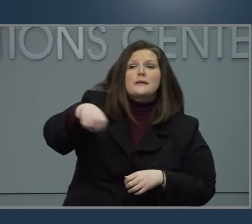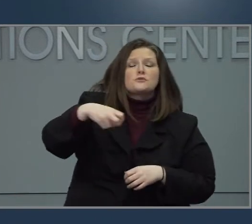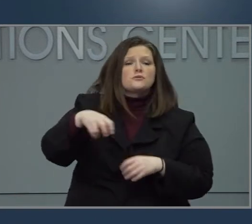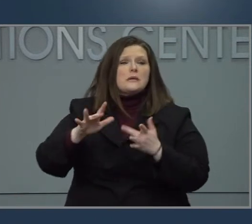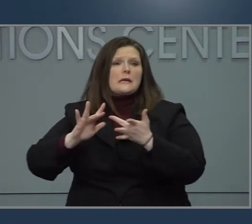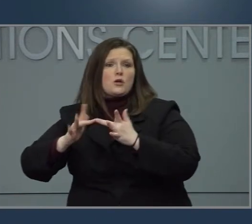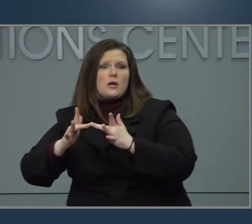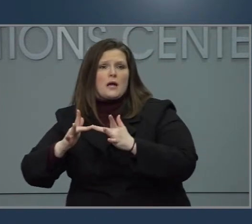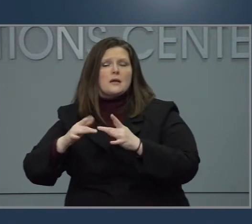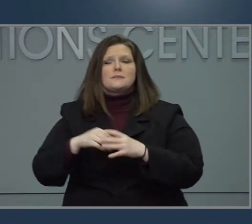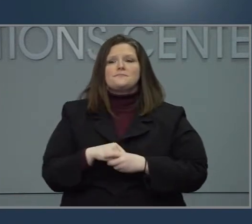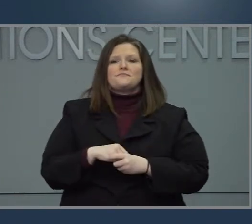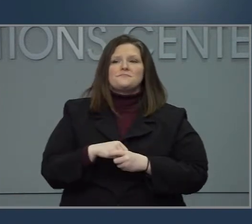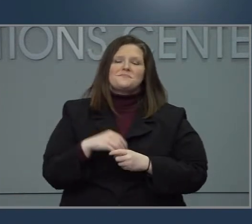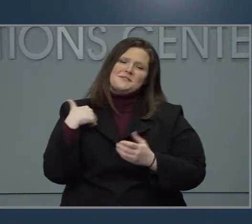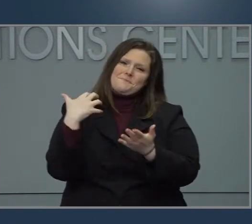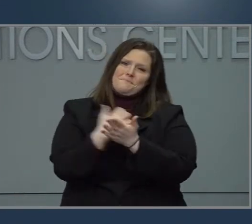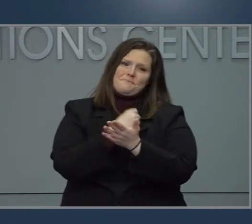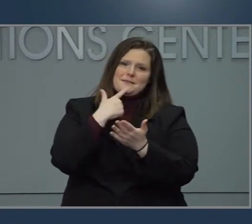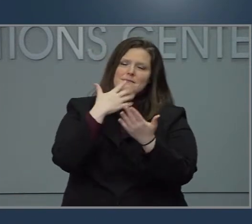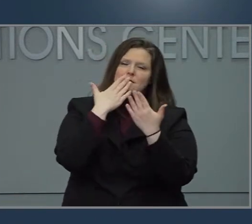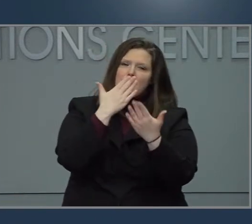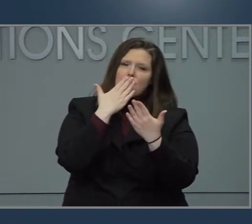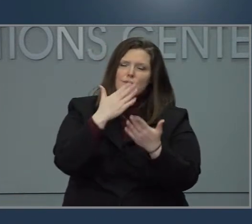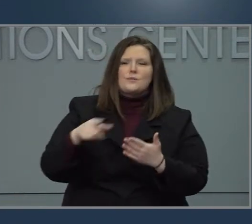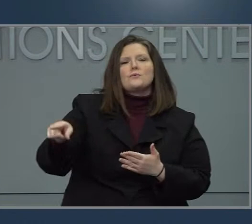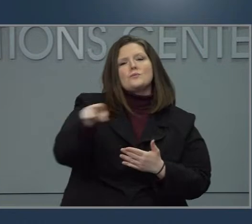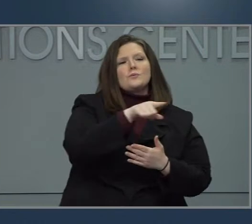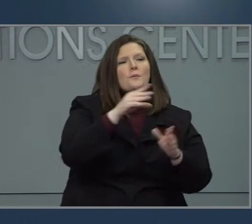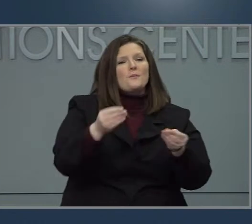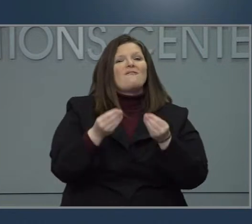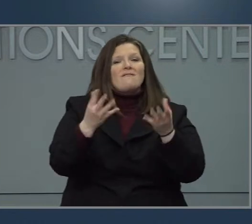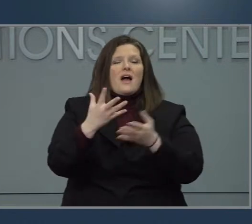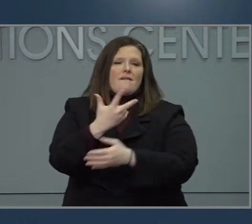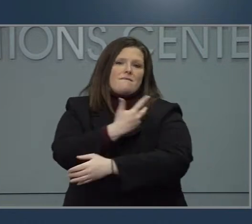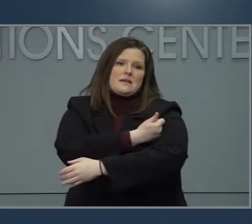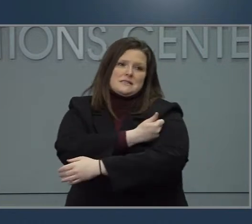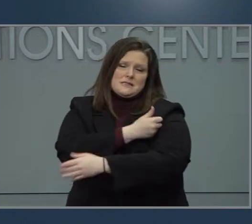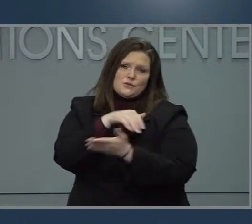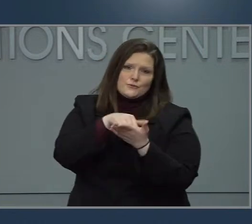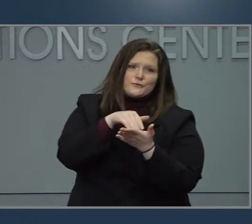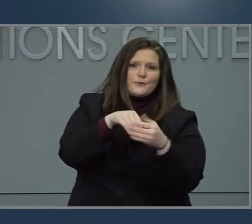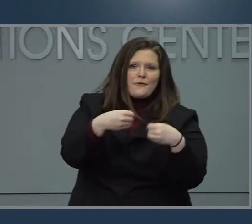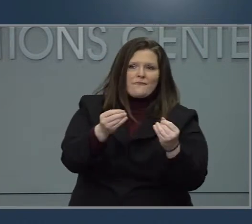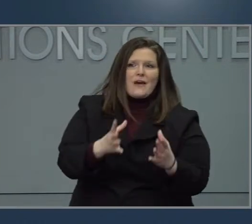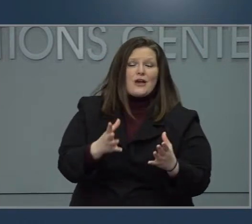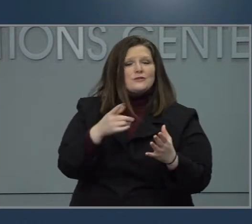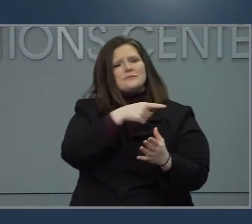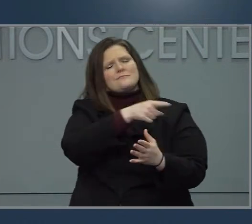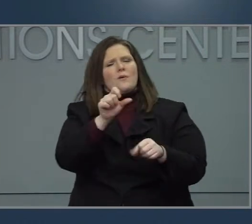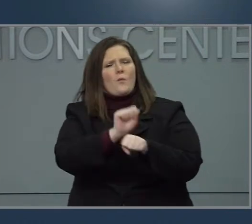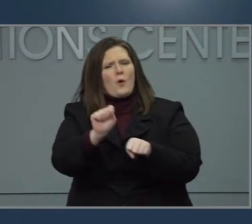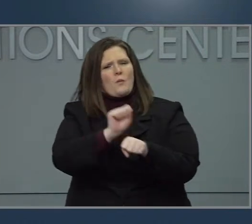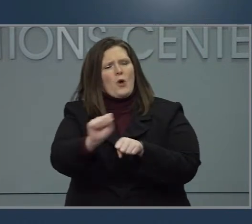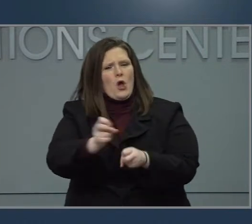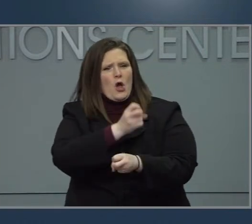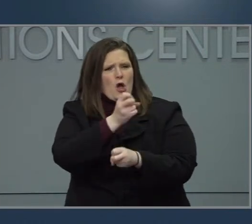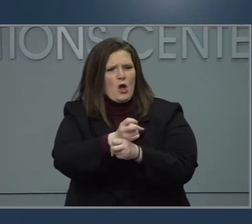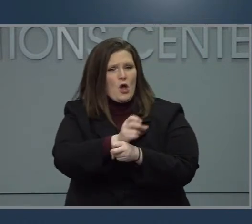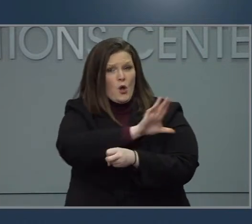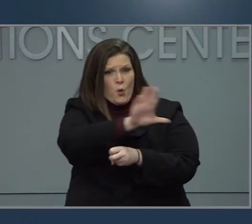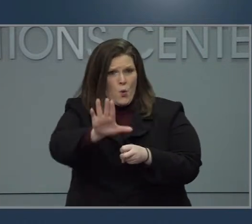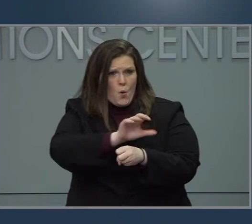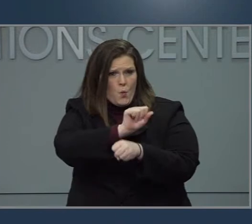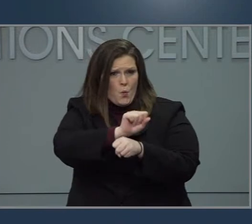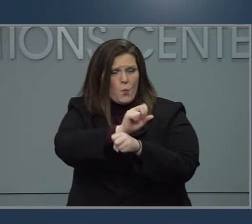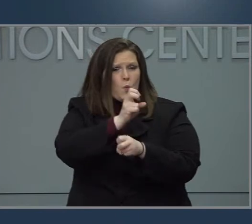access. Thanks to the hard work of our vaccine providers, today those who have a medical condition that puts them at higher risk,